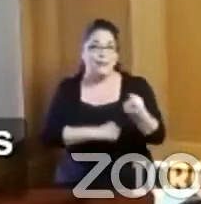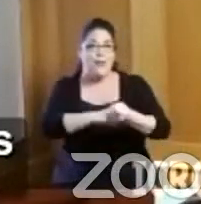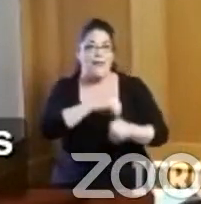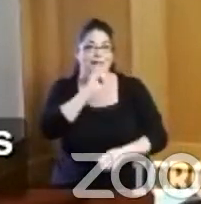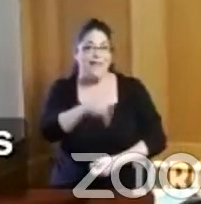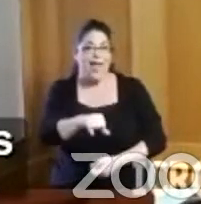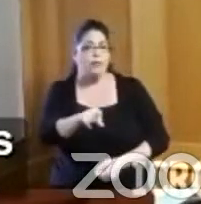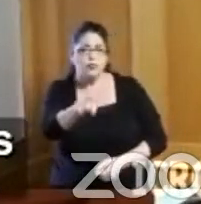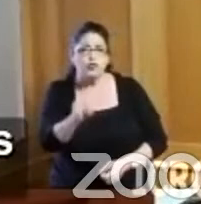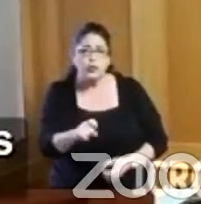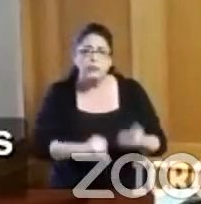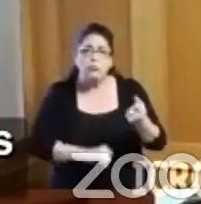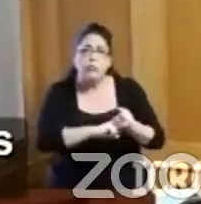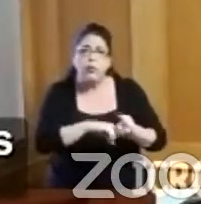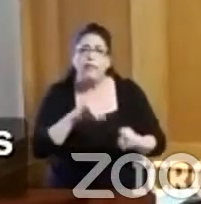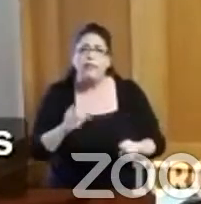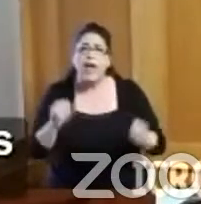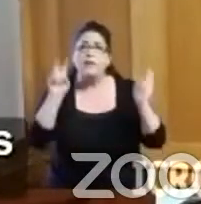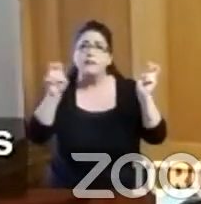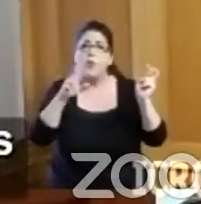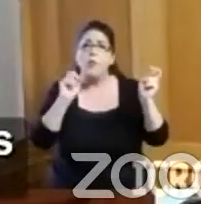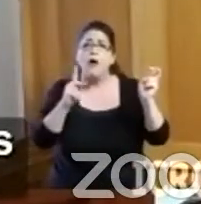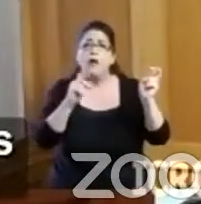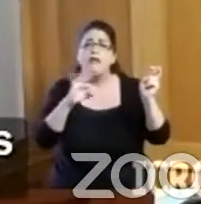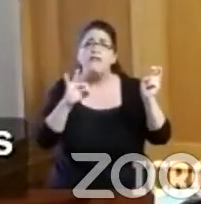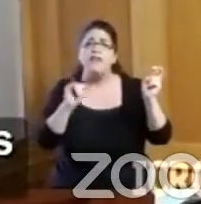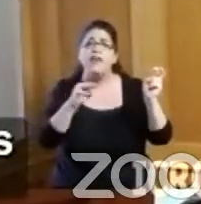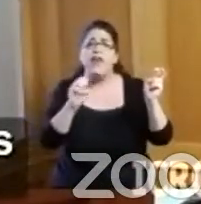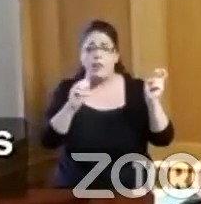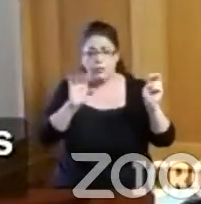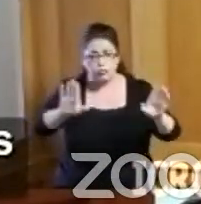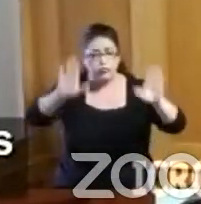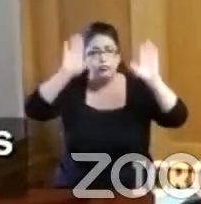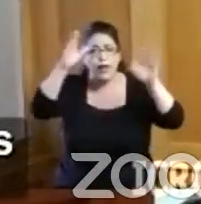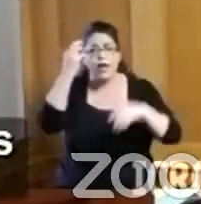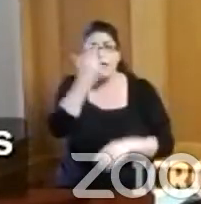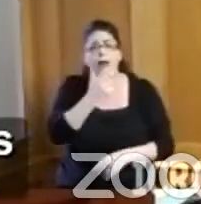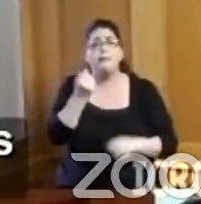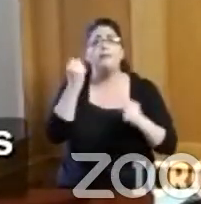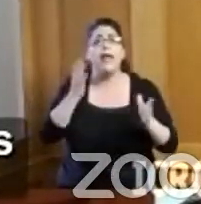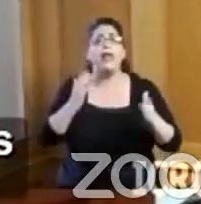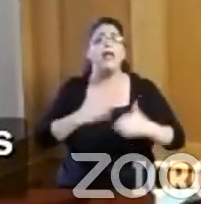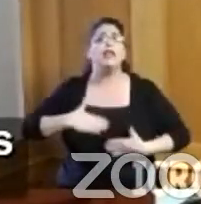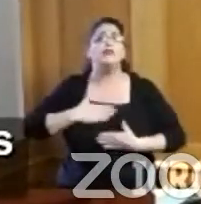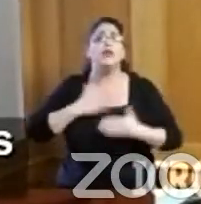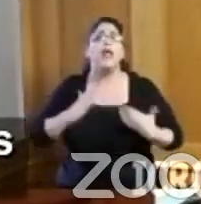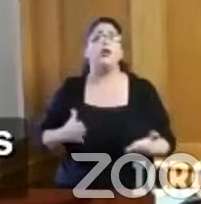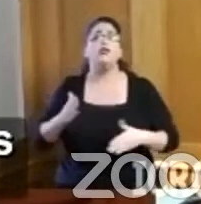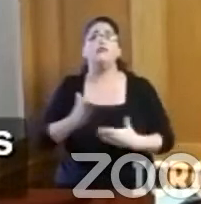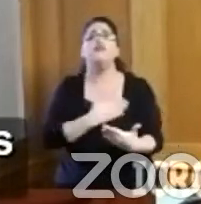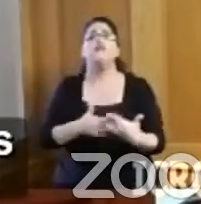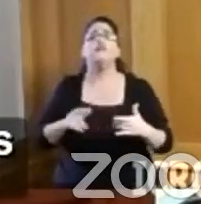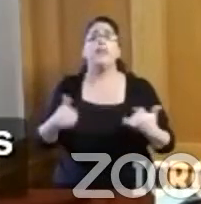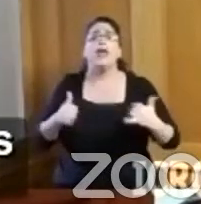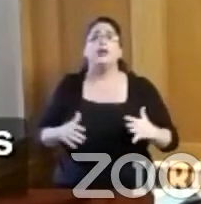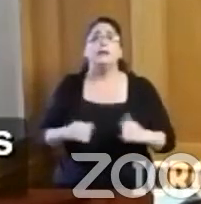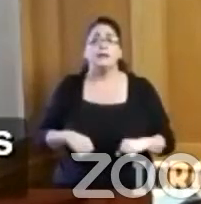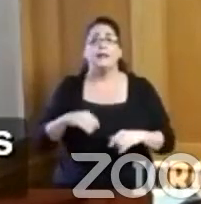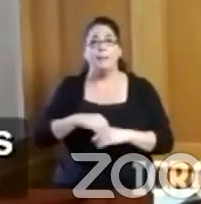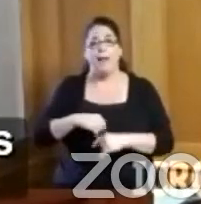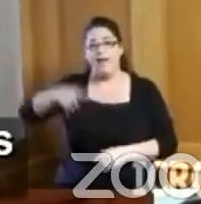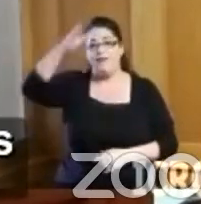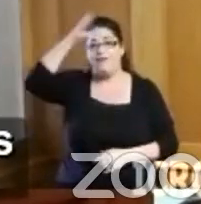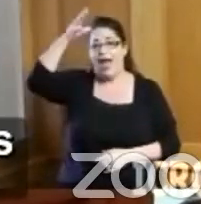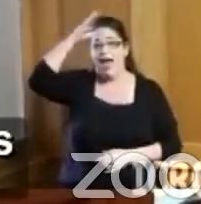Y'all should support that because it's a great cause. We have a lot of entertainers in this city. My father was a